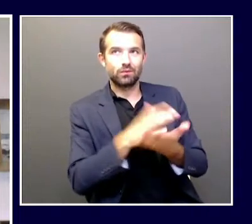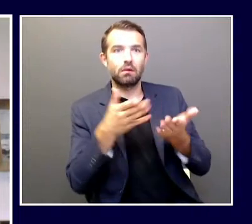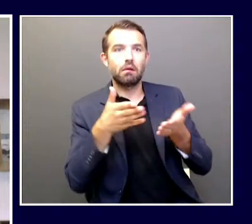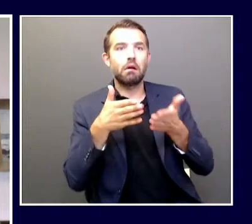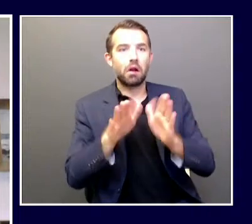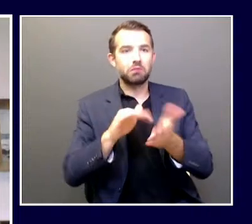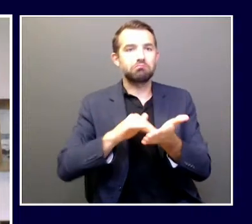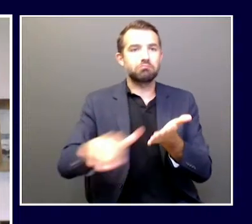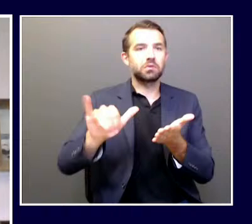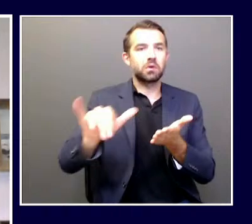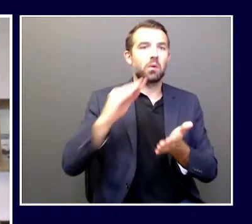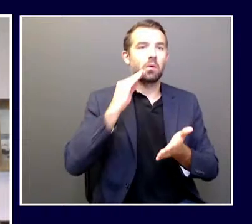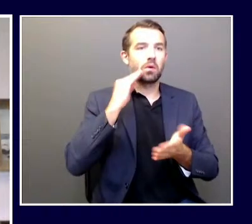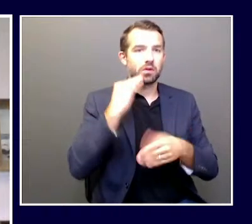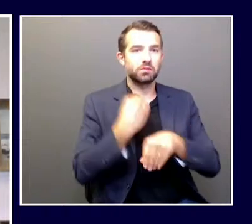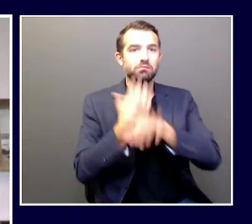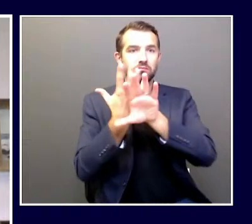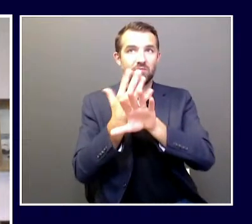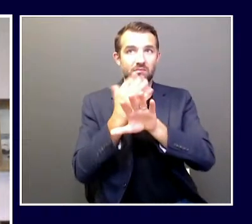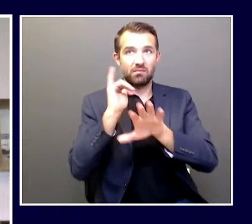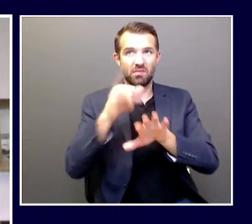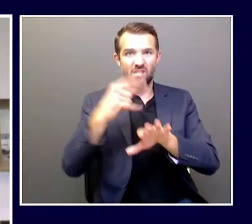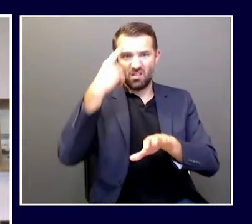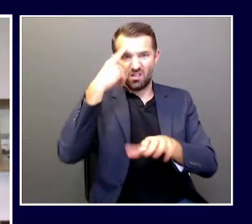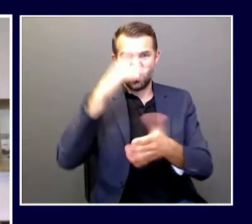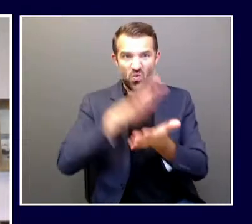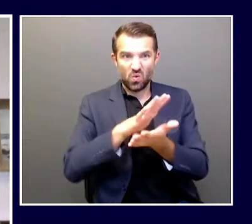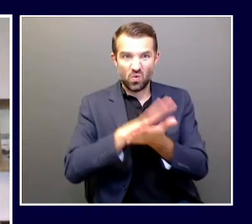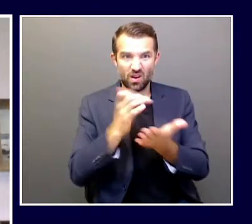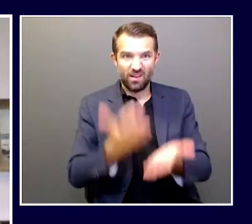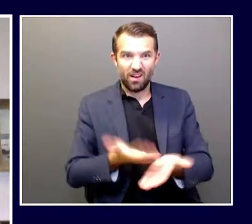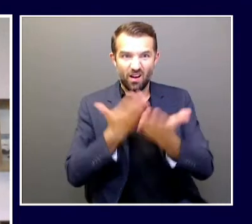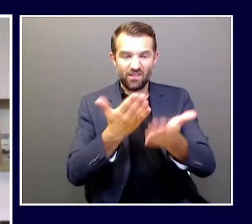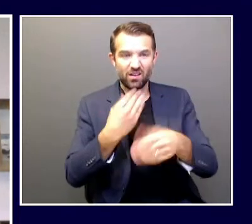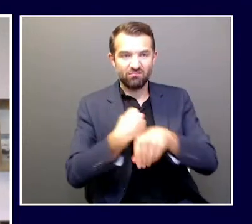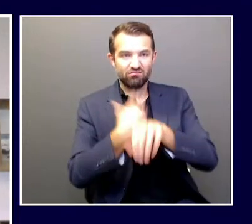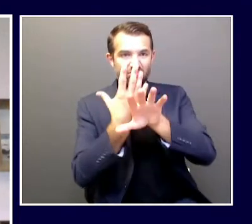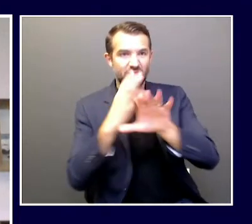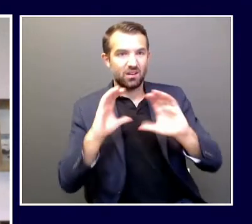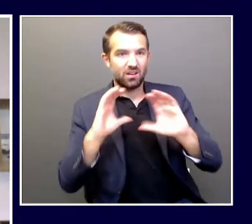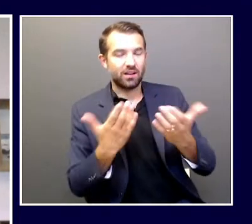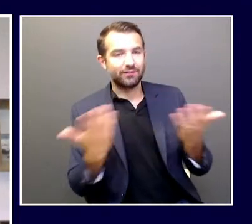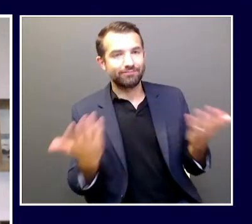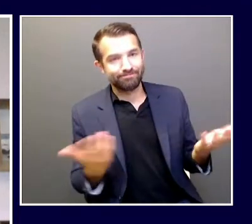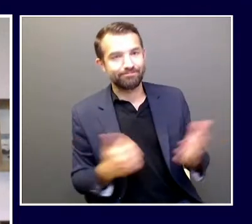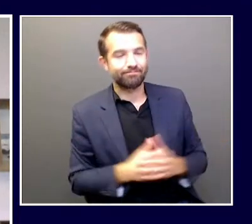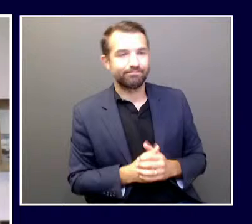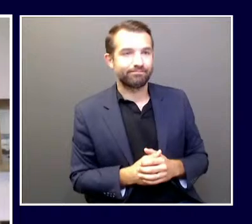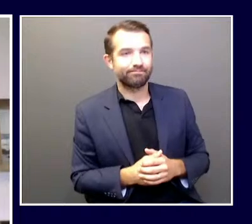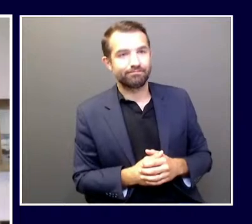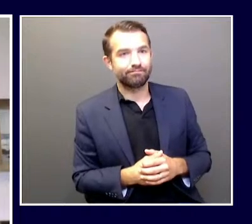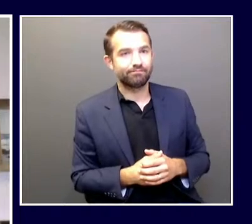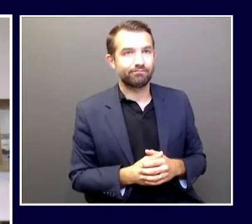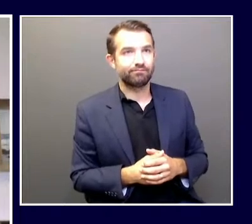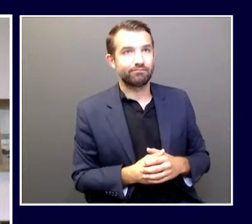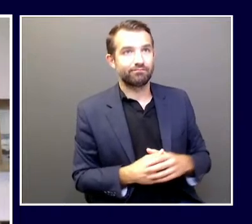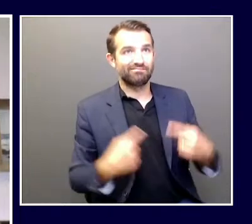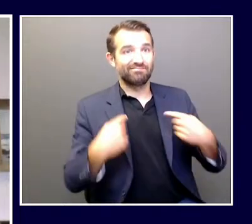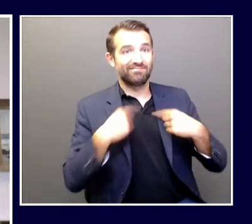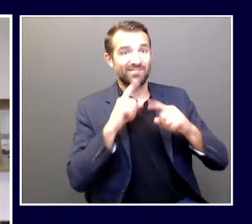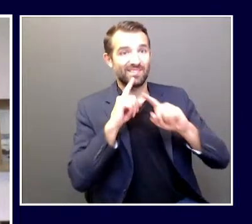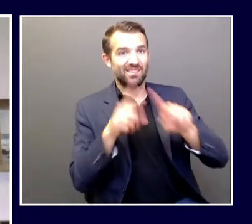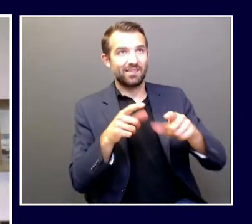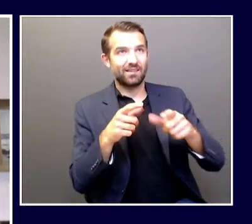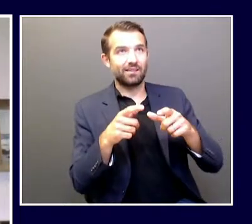Mel, first of all, I would want to make sure we looped in the Department of Education because I don't want to speak to the virtual